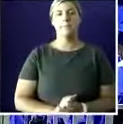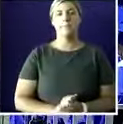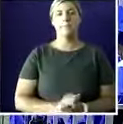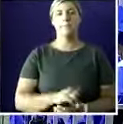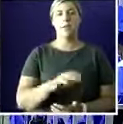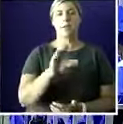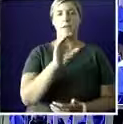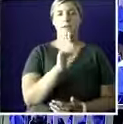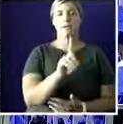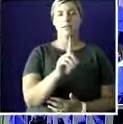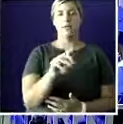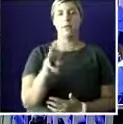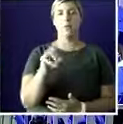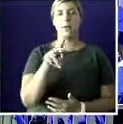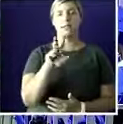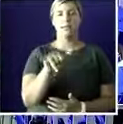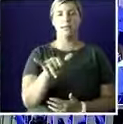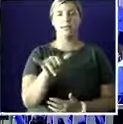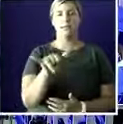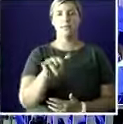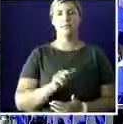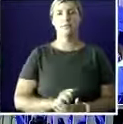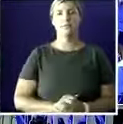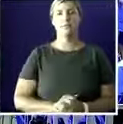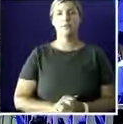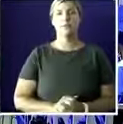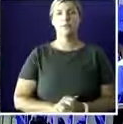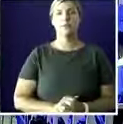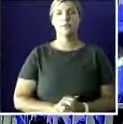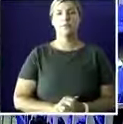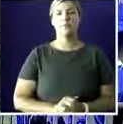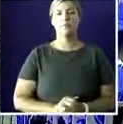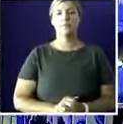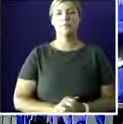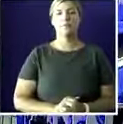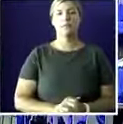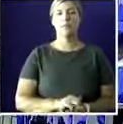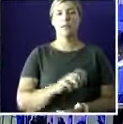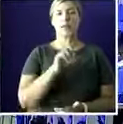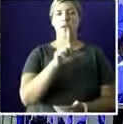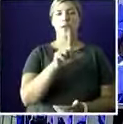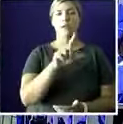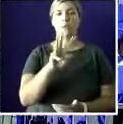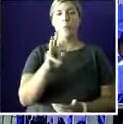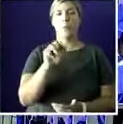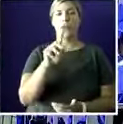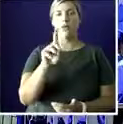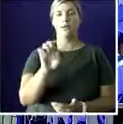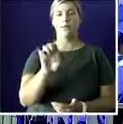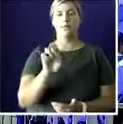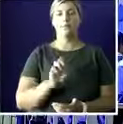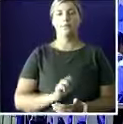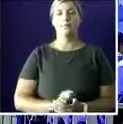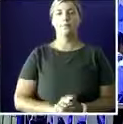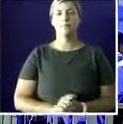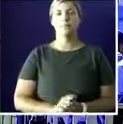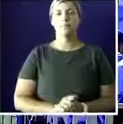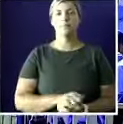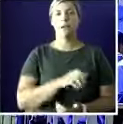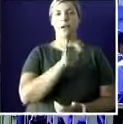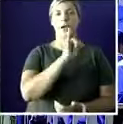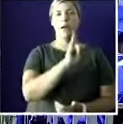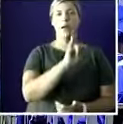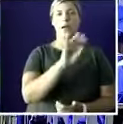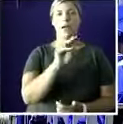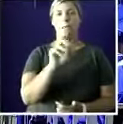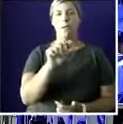Dion Shanae Wesley. Laney Paige Wade. India Rashawn